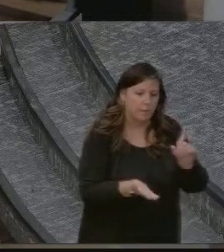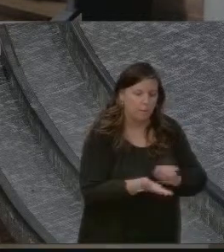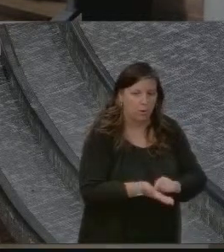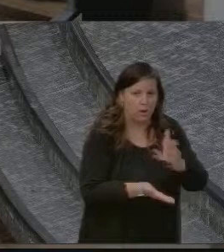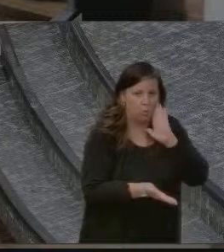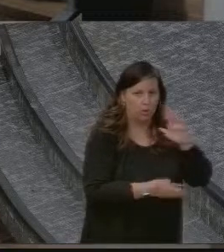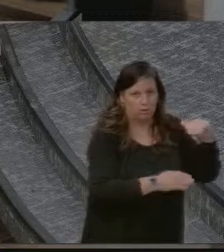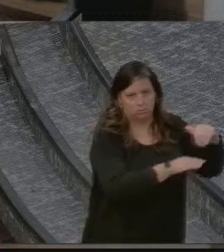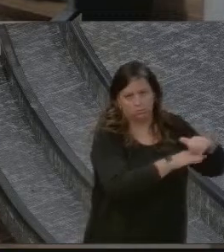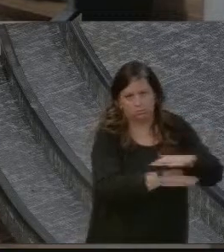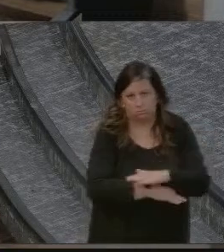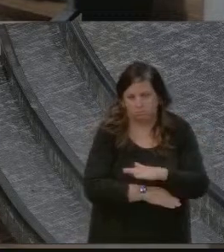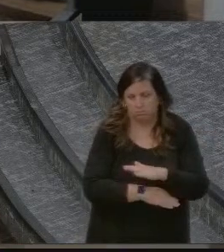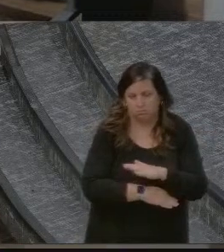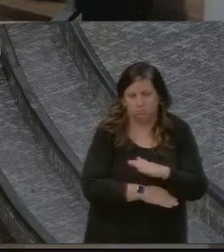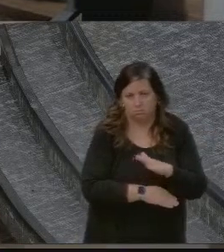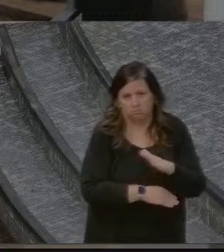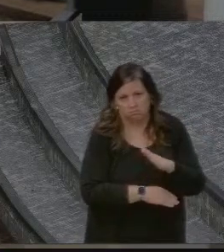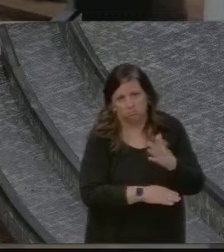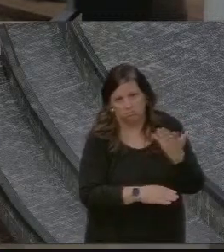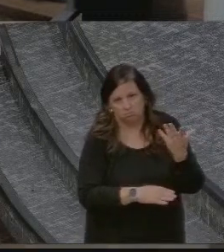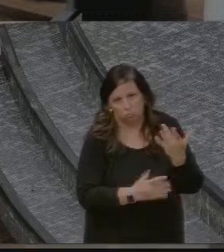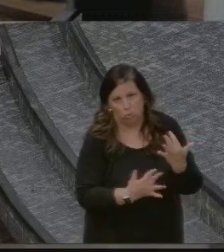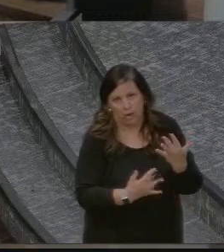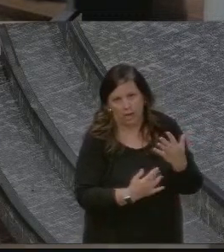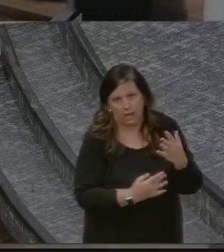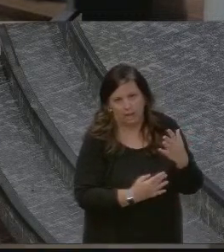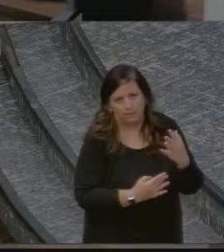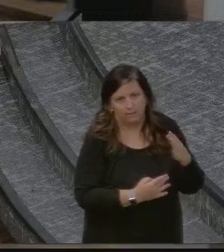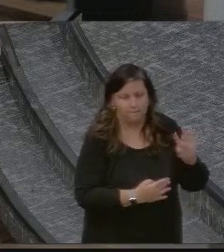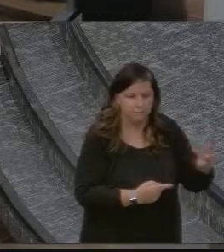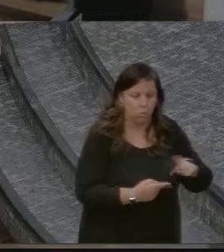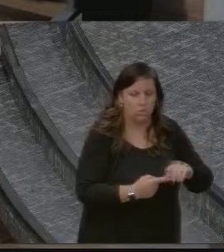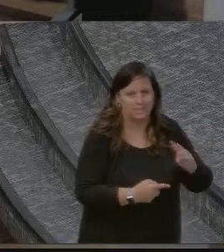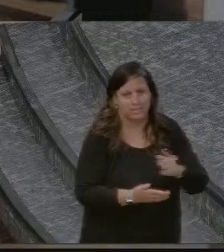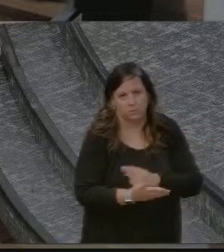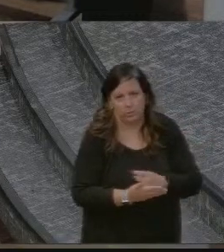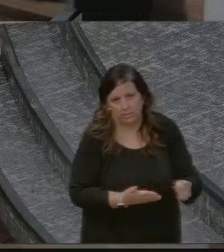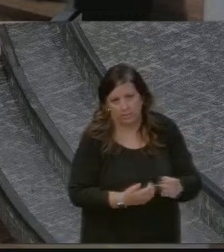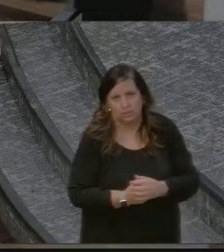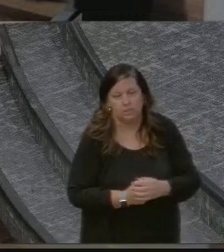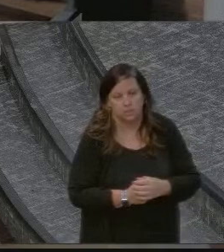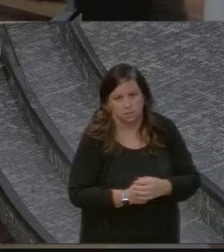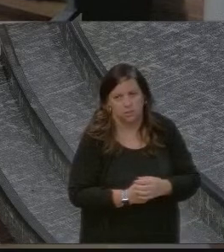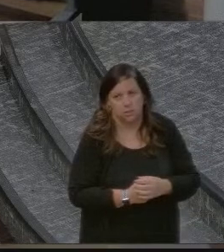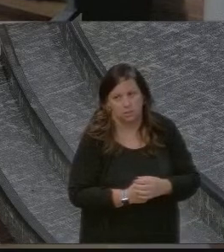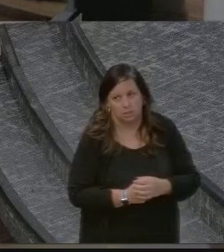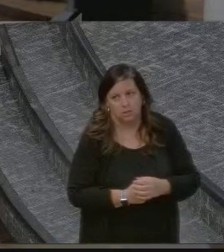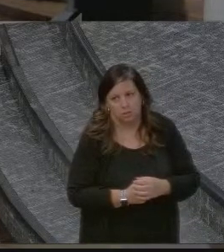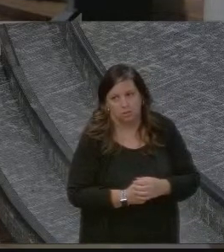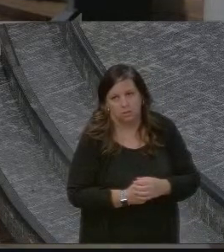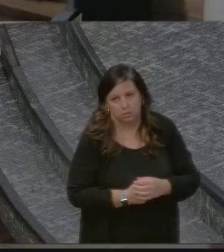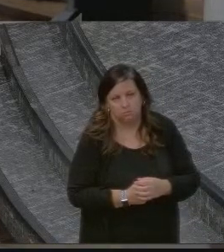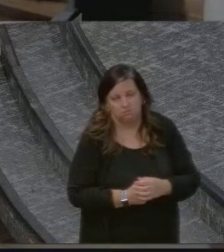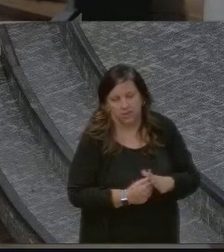is comparable to a lot of the things that we order for our district. It takes about 4 to 6 weeks once we are approved to